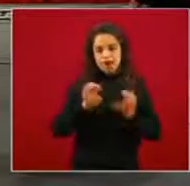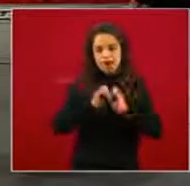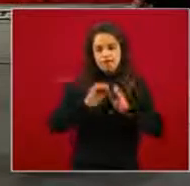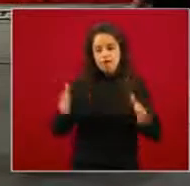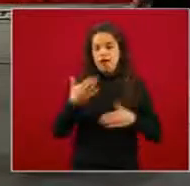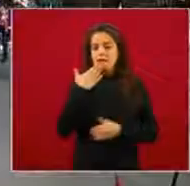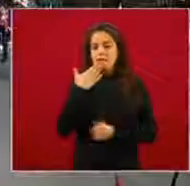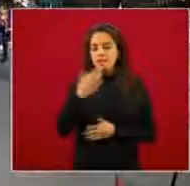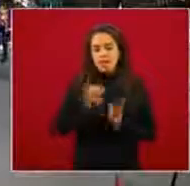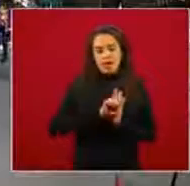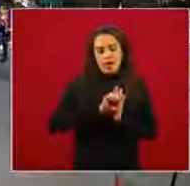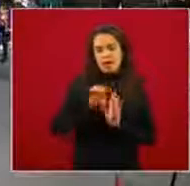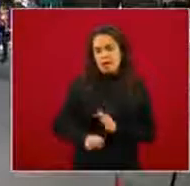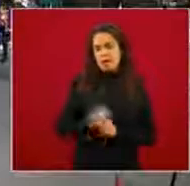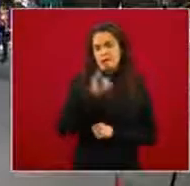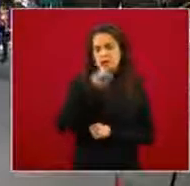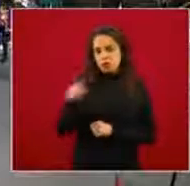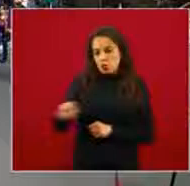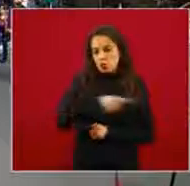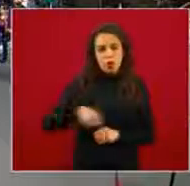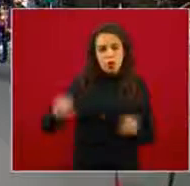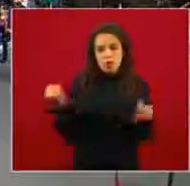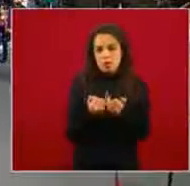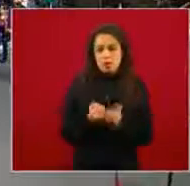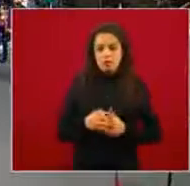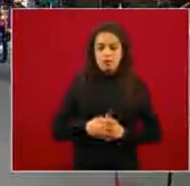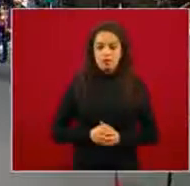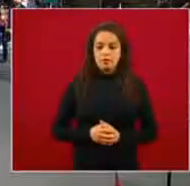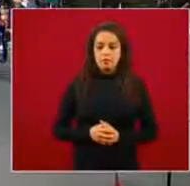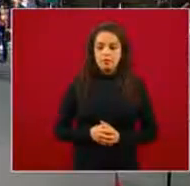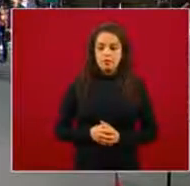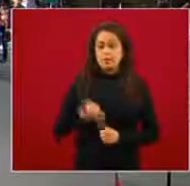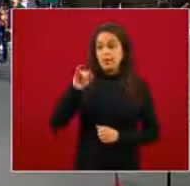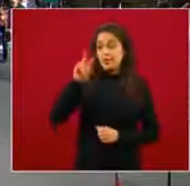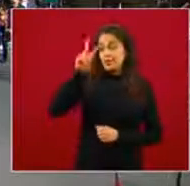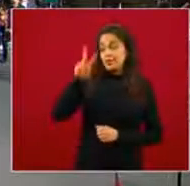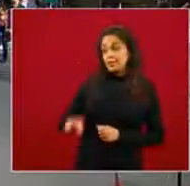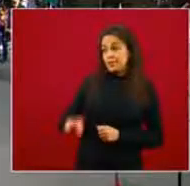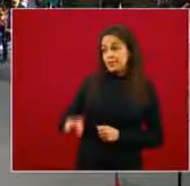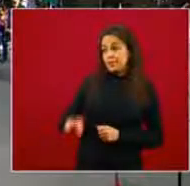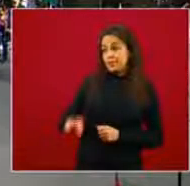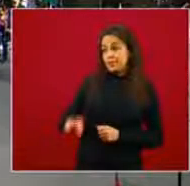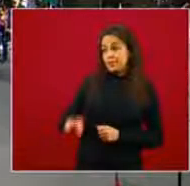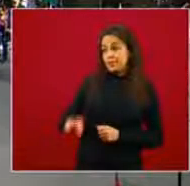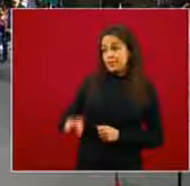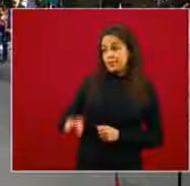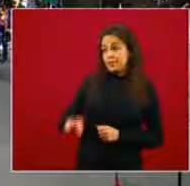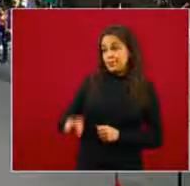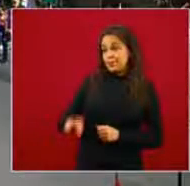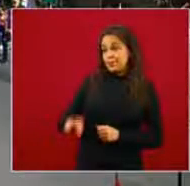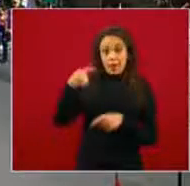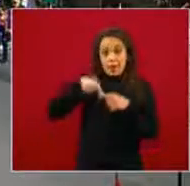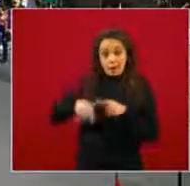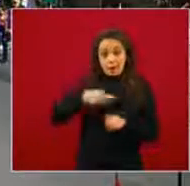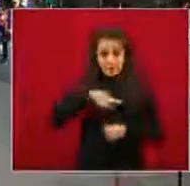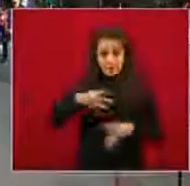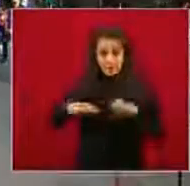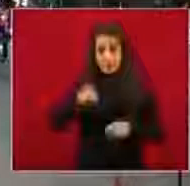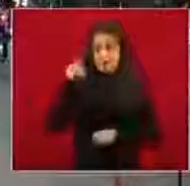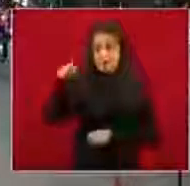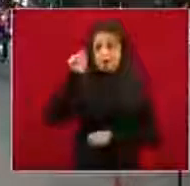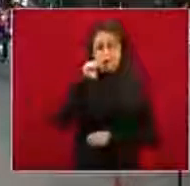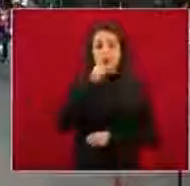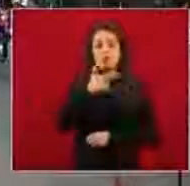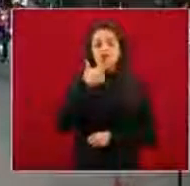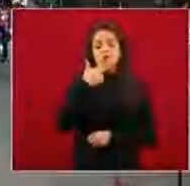it. I thank you for the answer and for the question. We actually can testify that he has been wearing